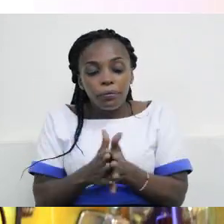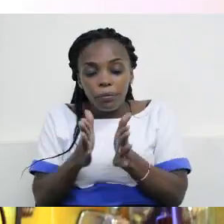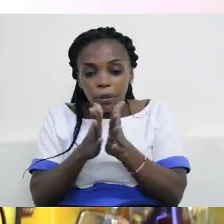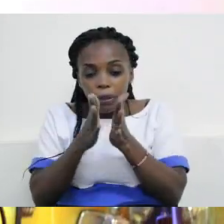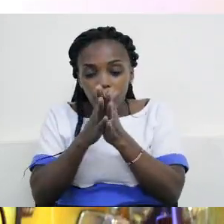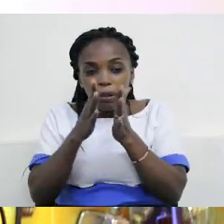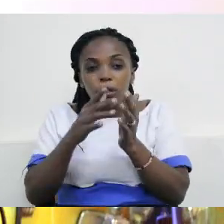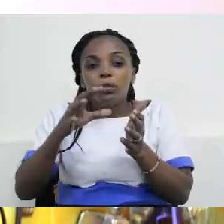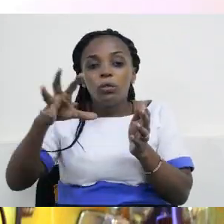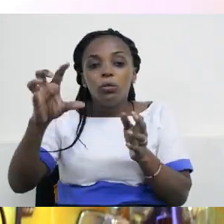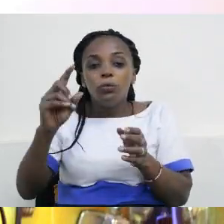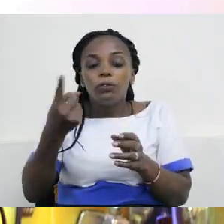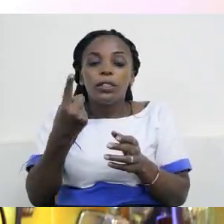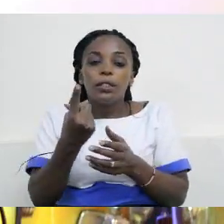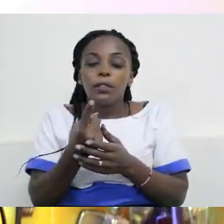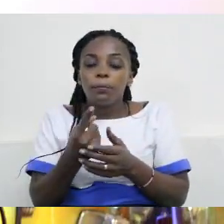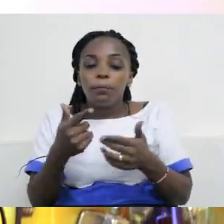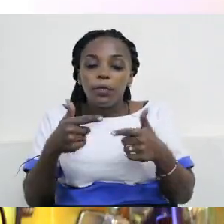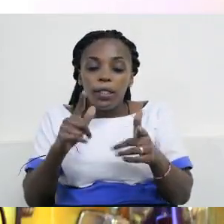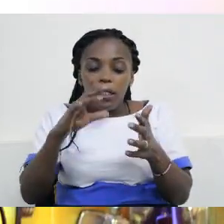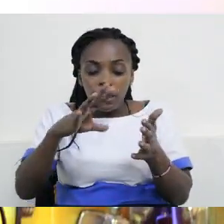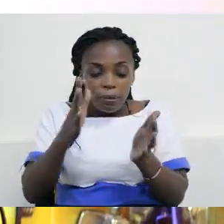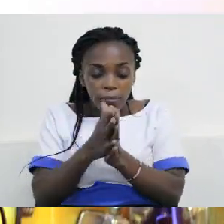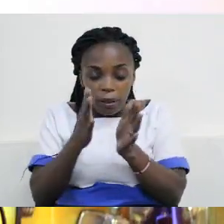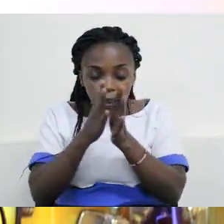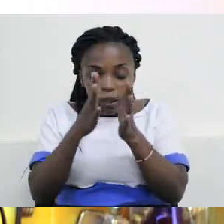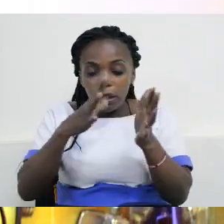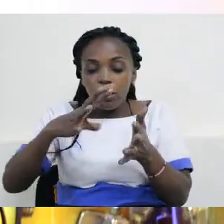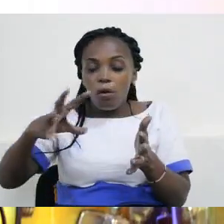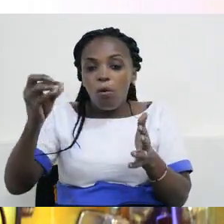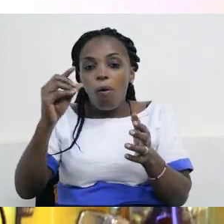go first. Let praise